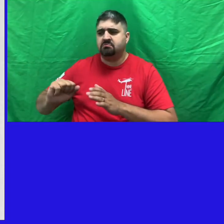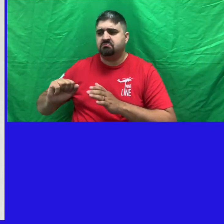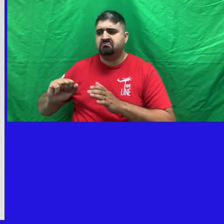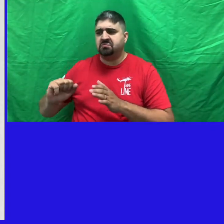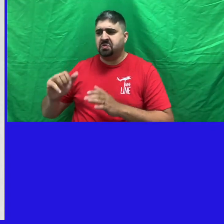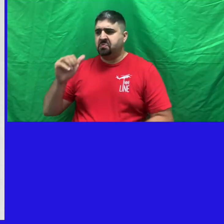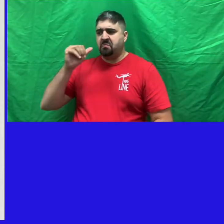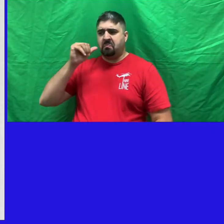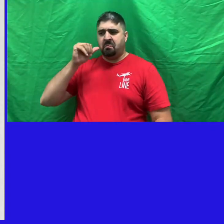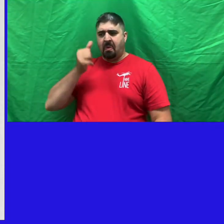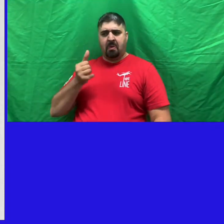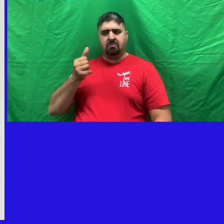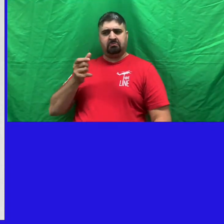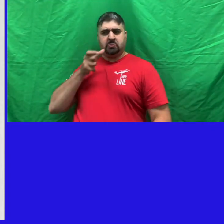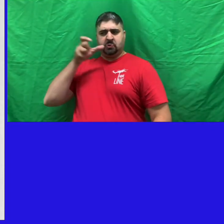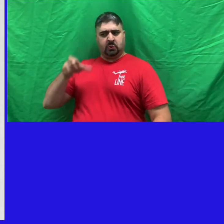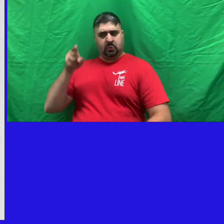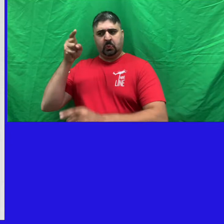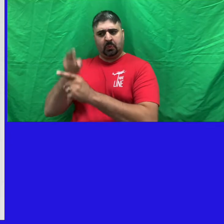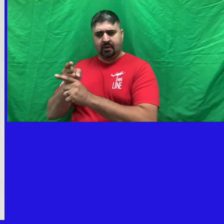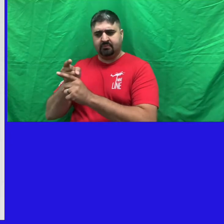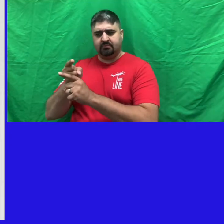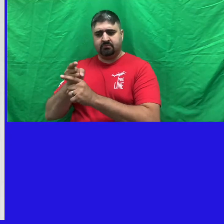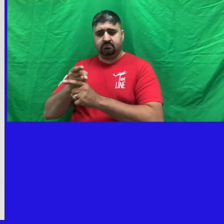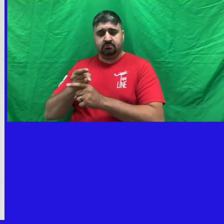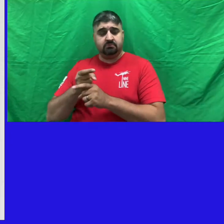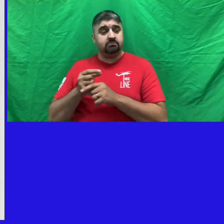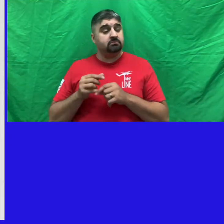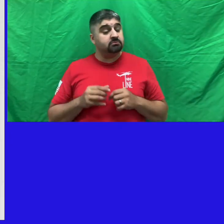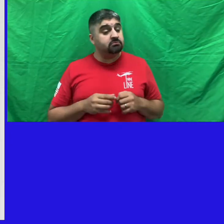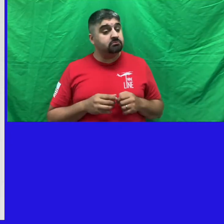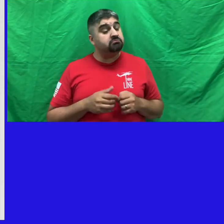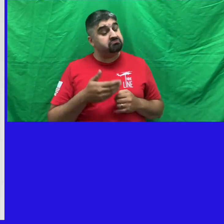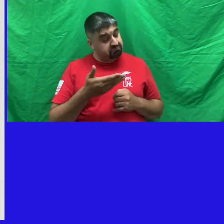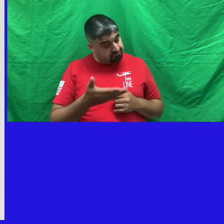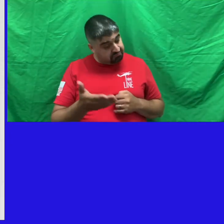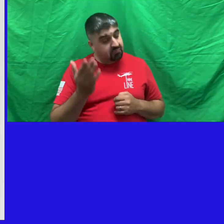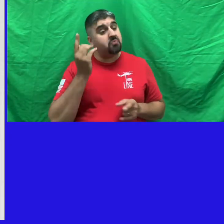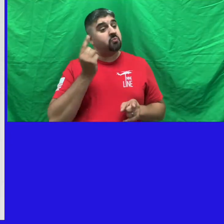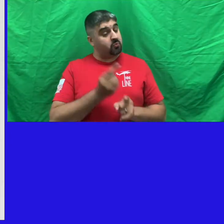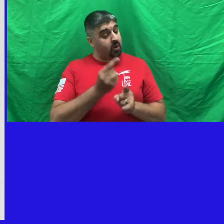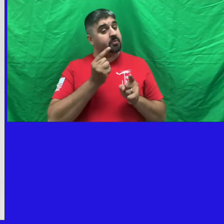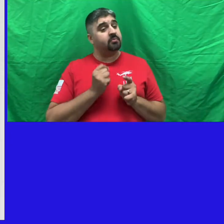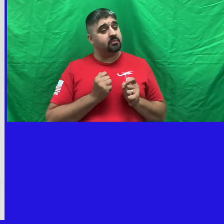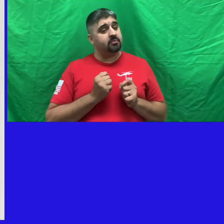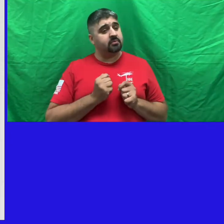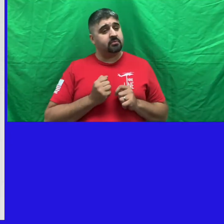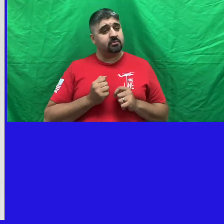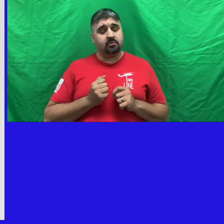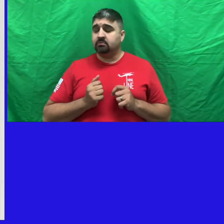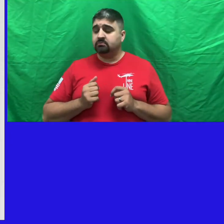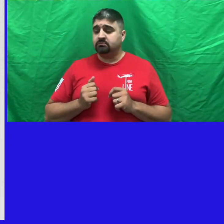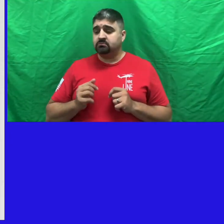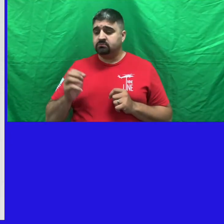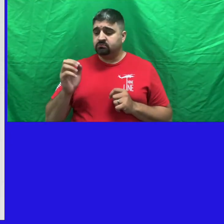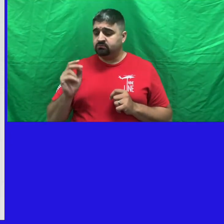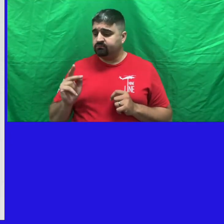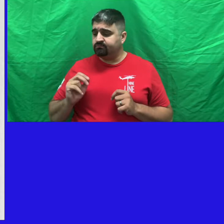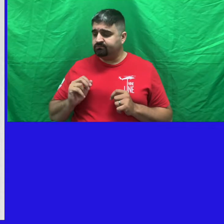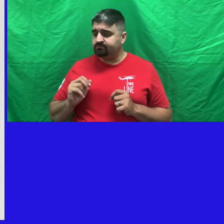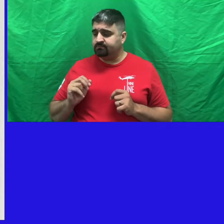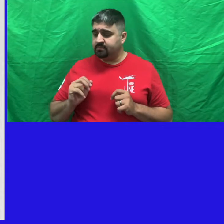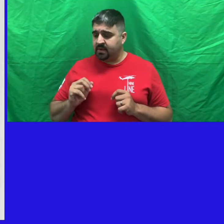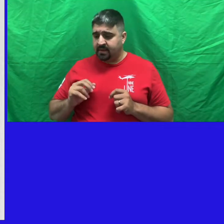I?" "No," said Frog, "you will not have to." Toad washed and dried his